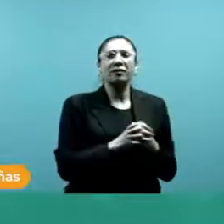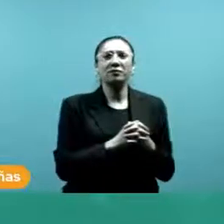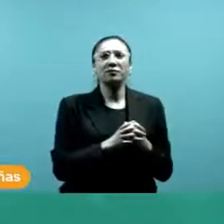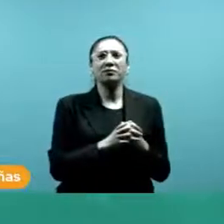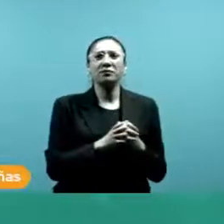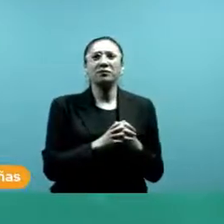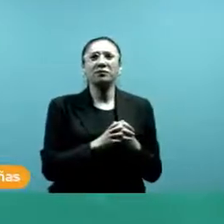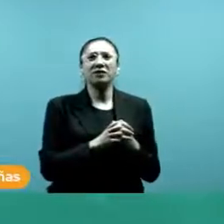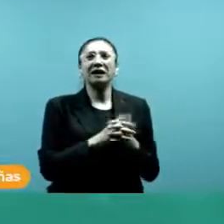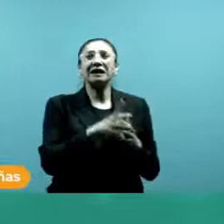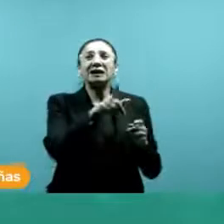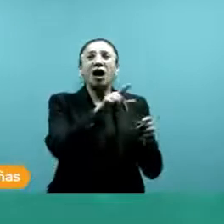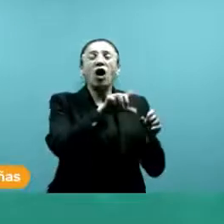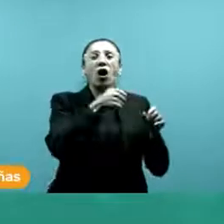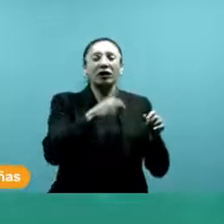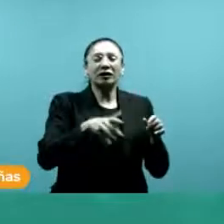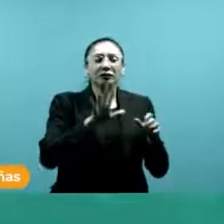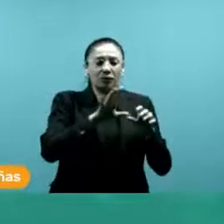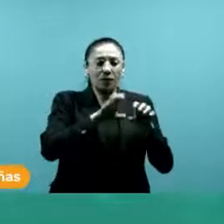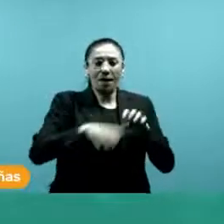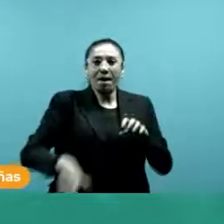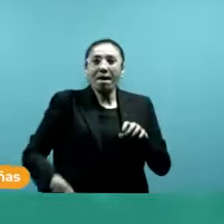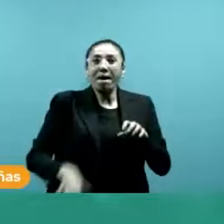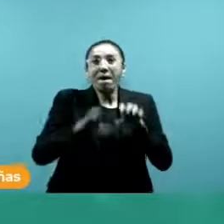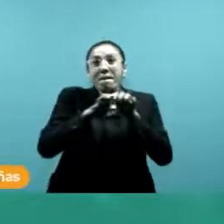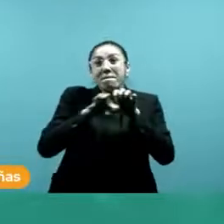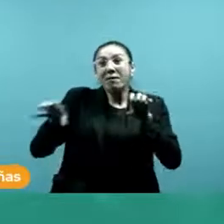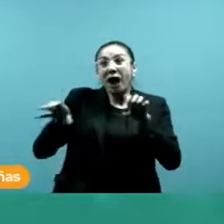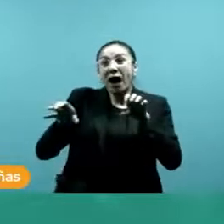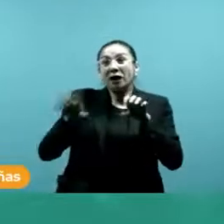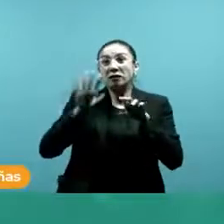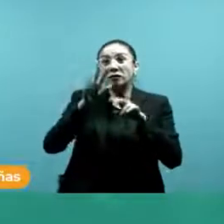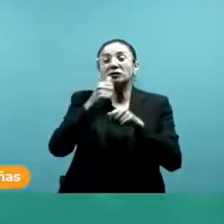even the smallest object, even the smallest